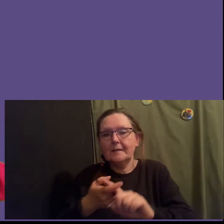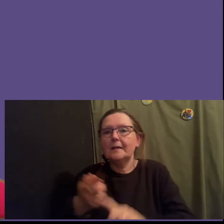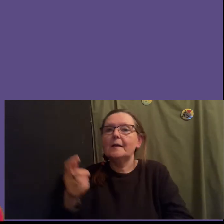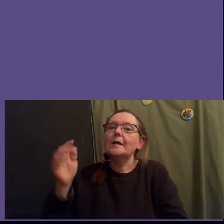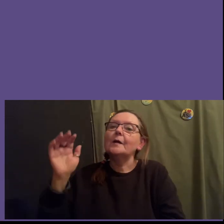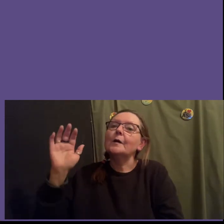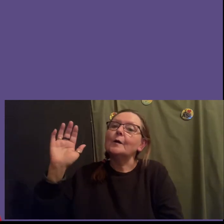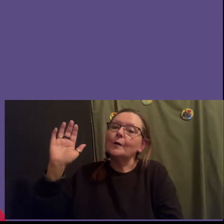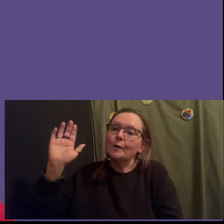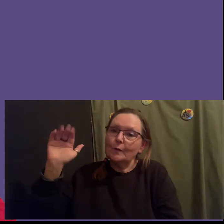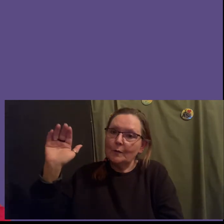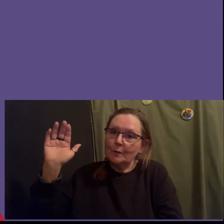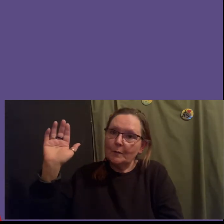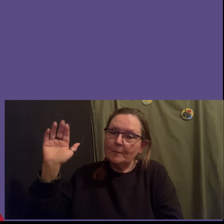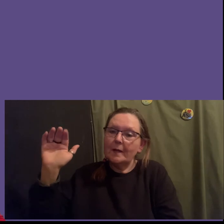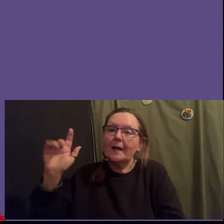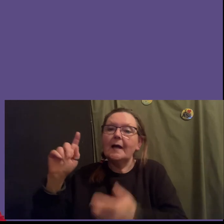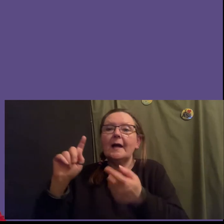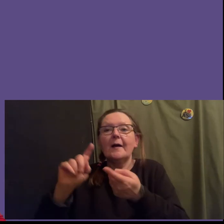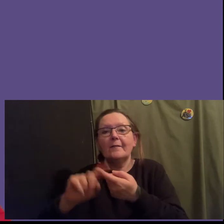Goodbye, friends.